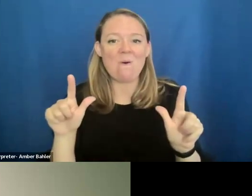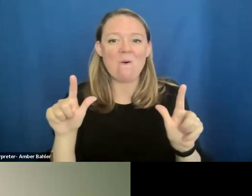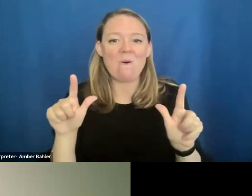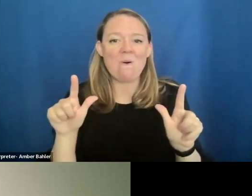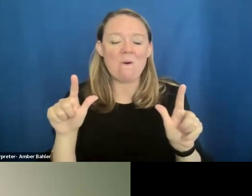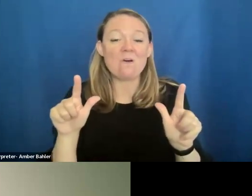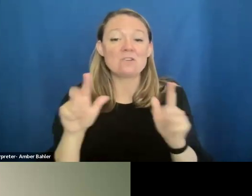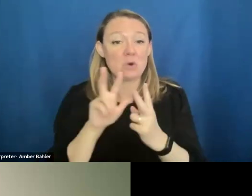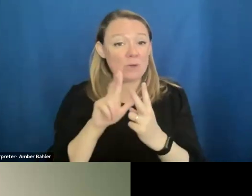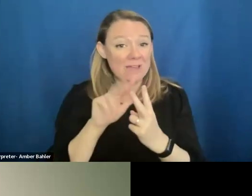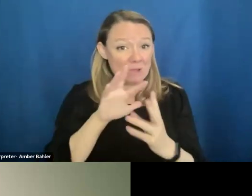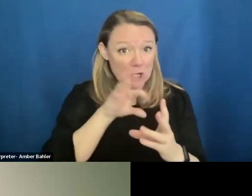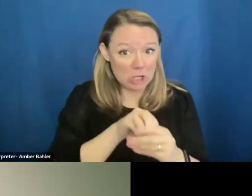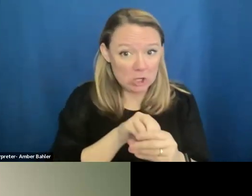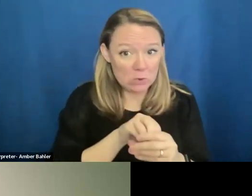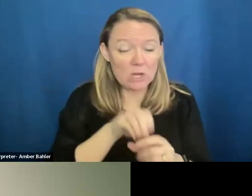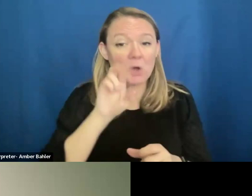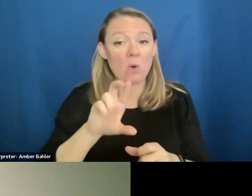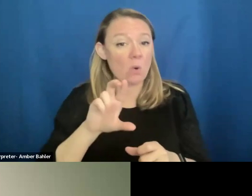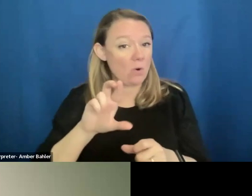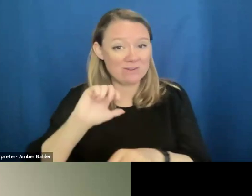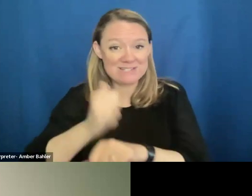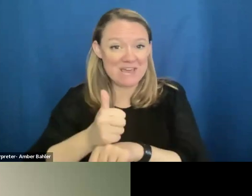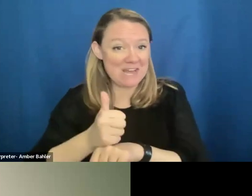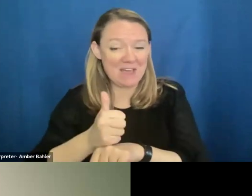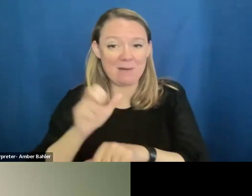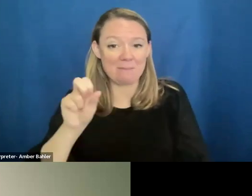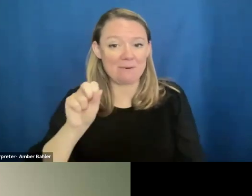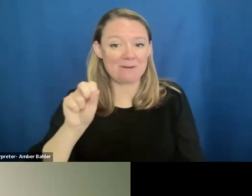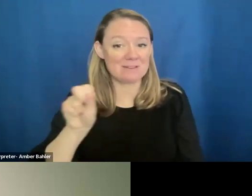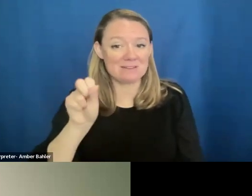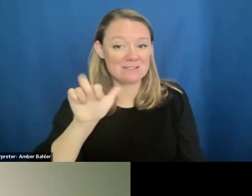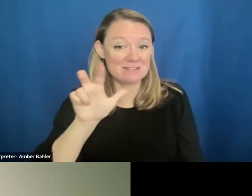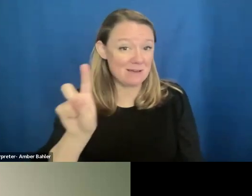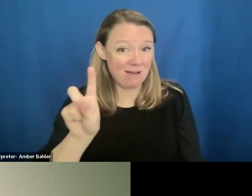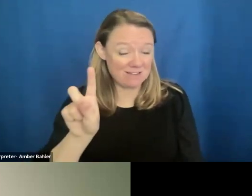aid or making a substance use first aid training that could be widely available would be super beneficial.